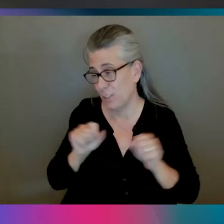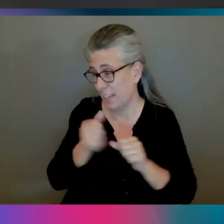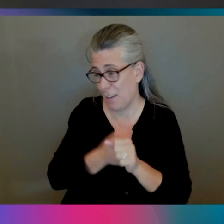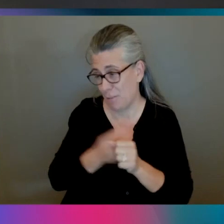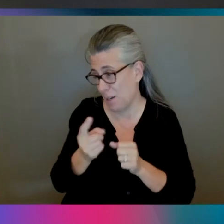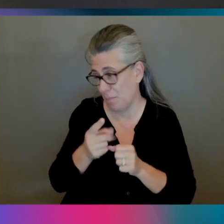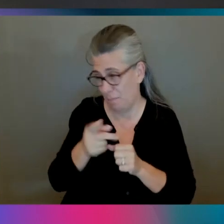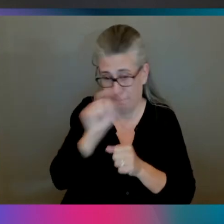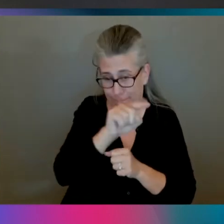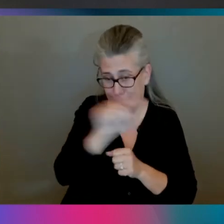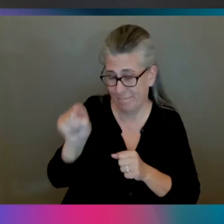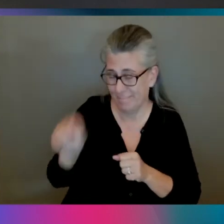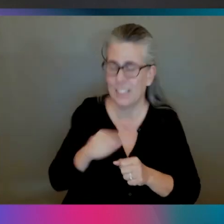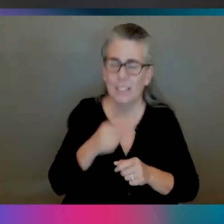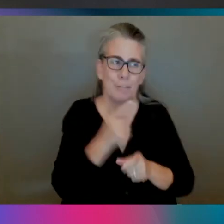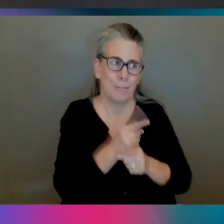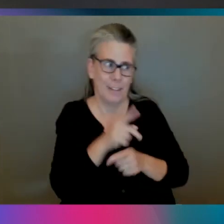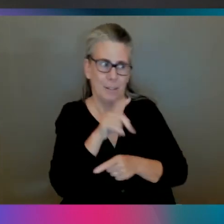Teller? I can't really tell.